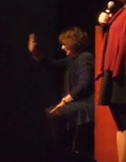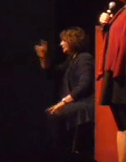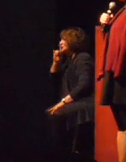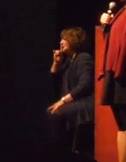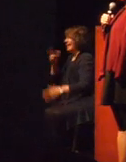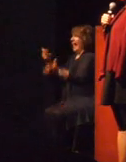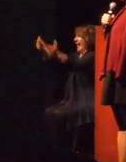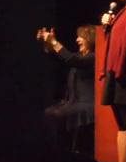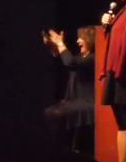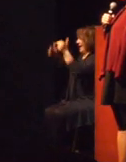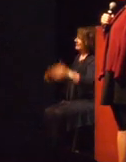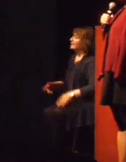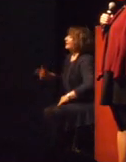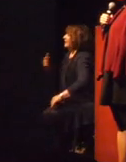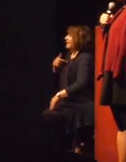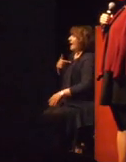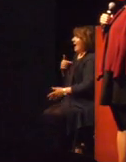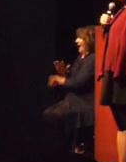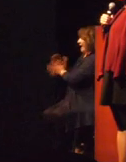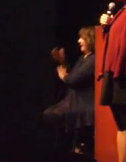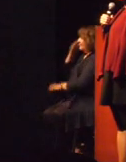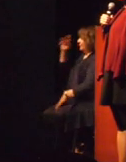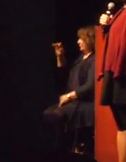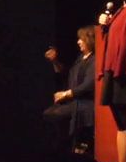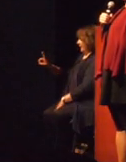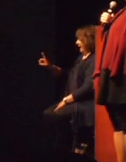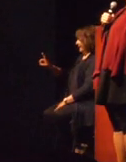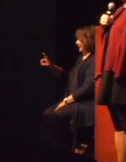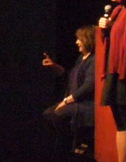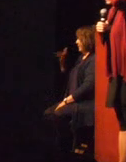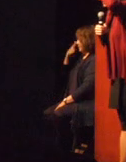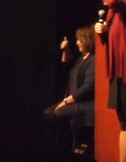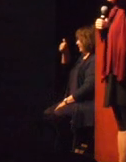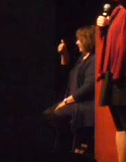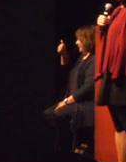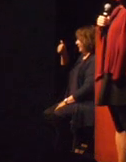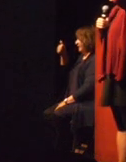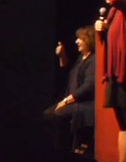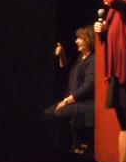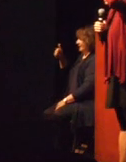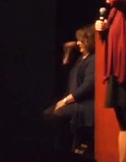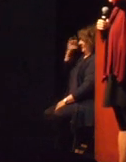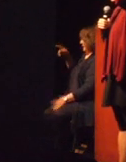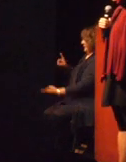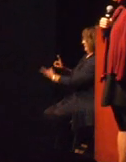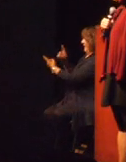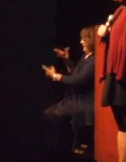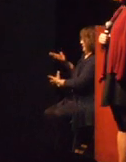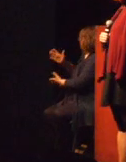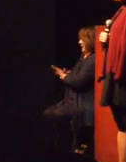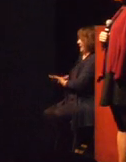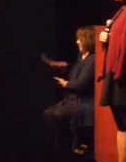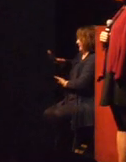me is I got to know Chad much better than I might have if I just encountered him on campus. Yes. One other